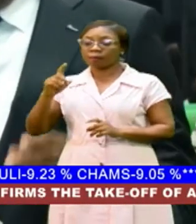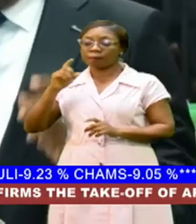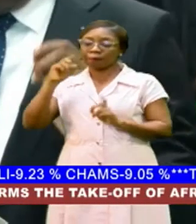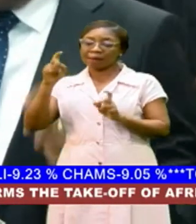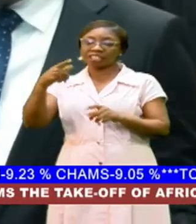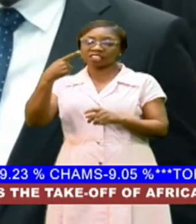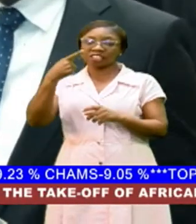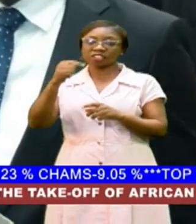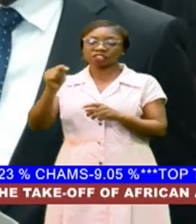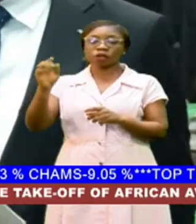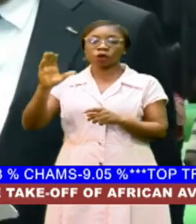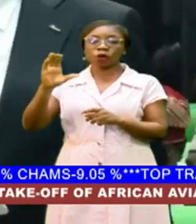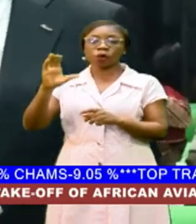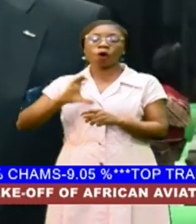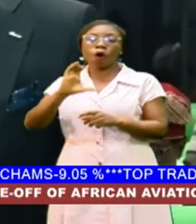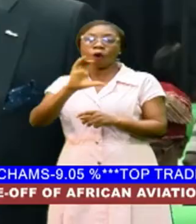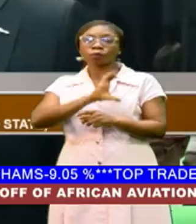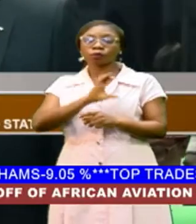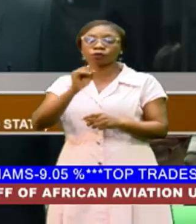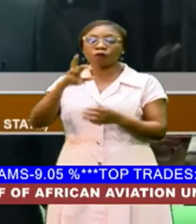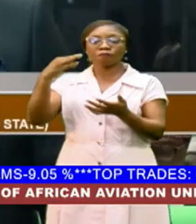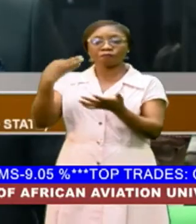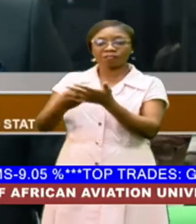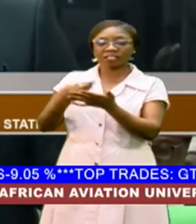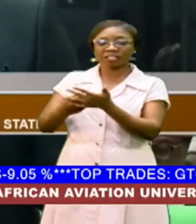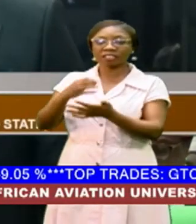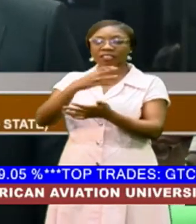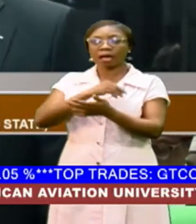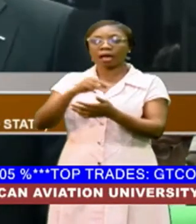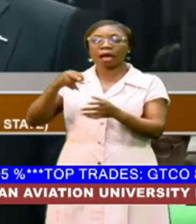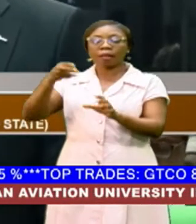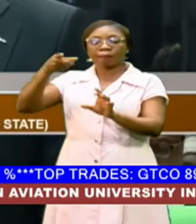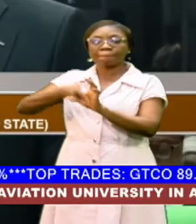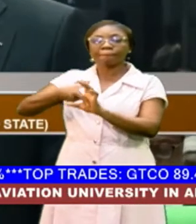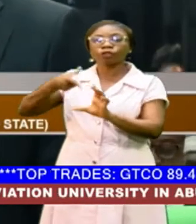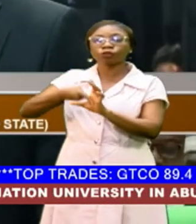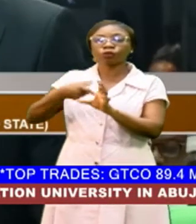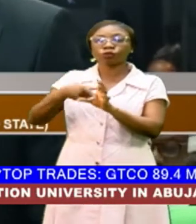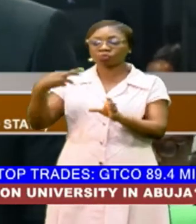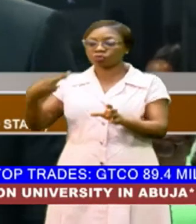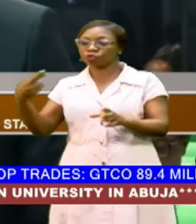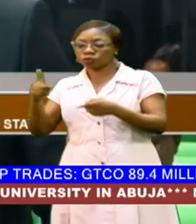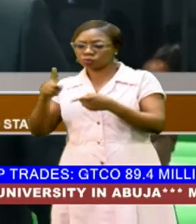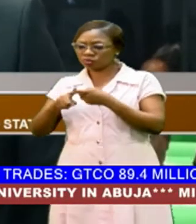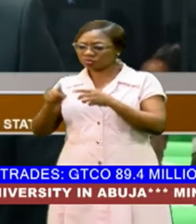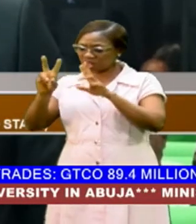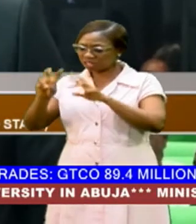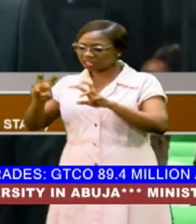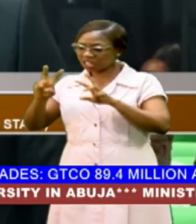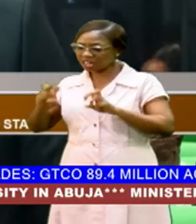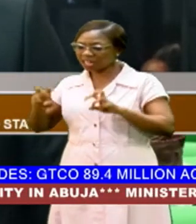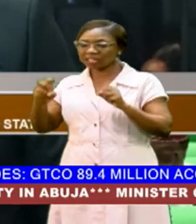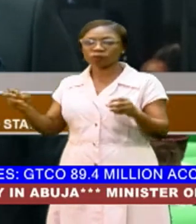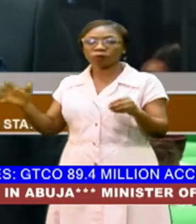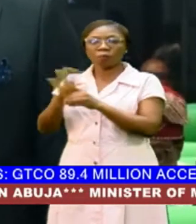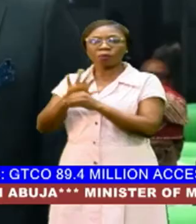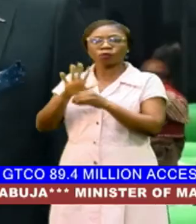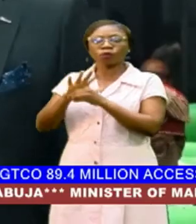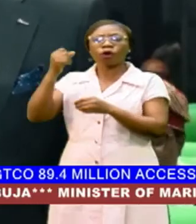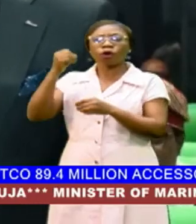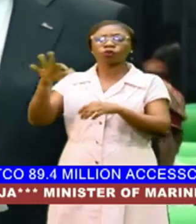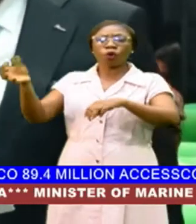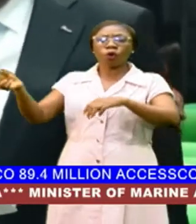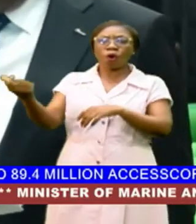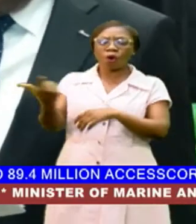Mandate the Committees of Finance and Petroleum Resources upstream to conduct a comprehensive investigation